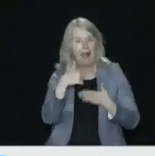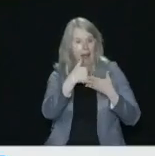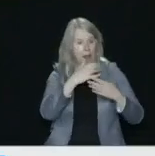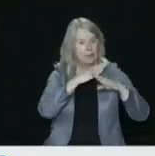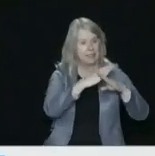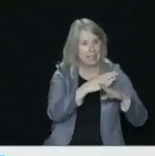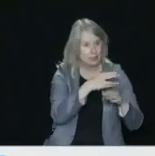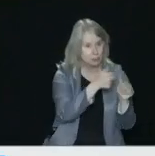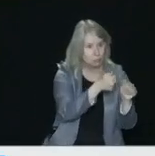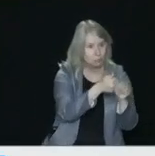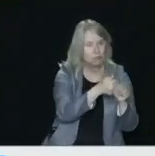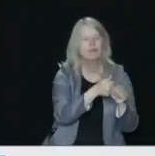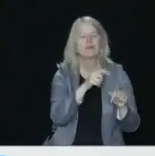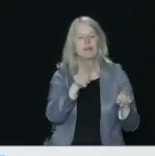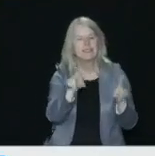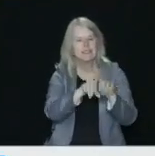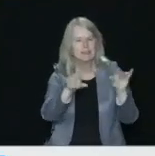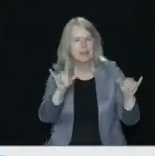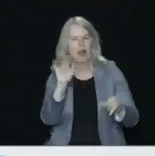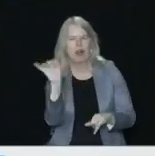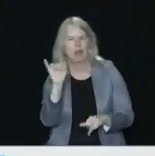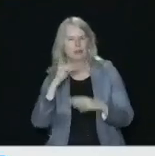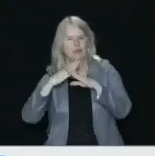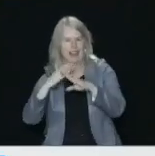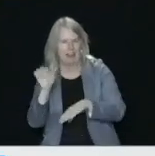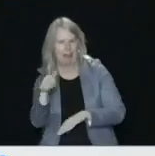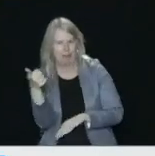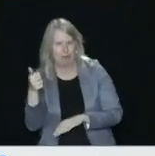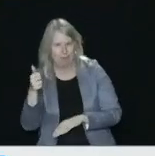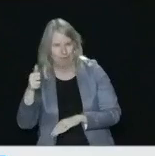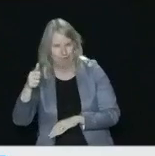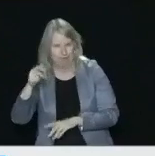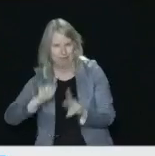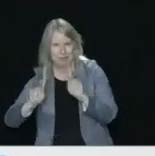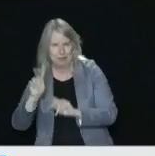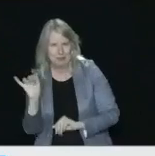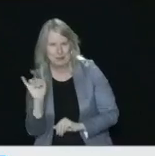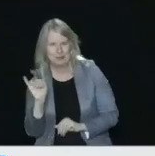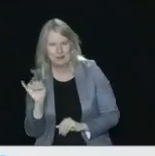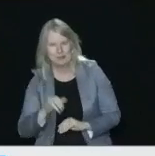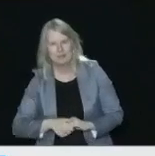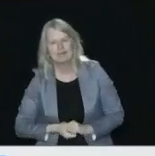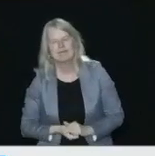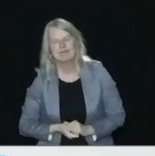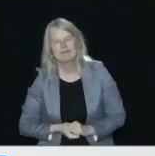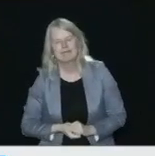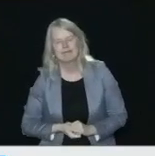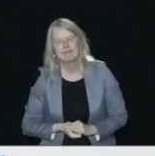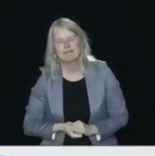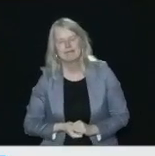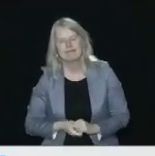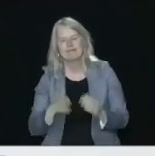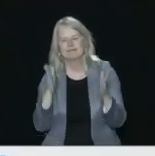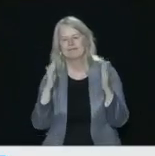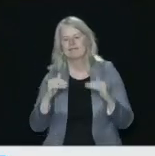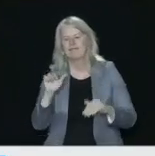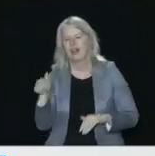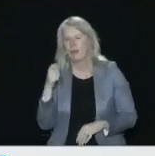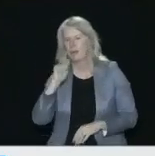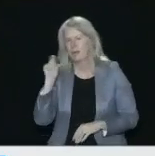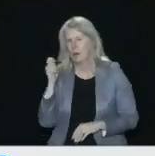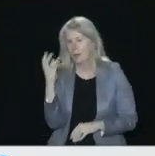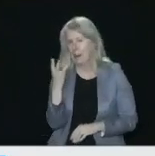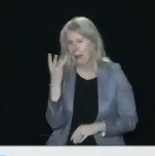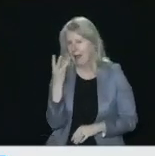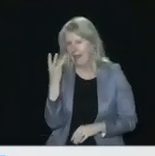Ontario has dropped its mandate for mask wearing. You won't be